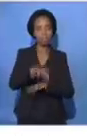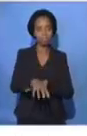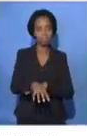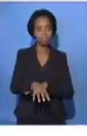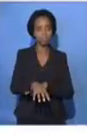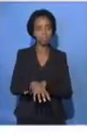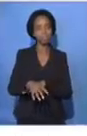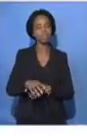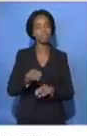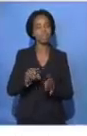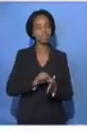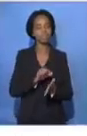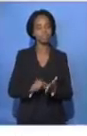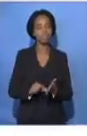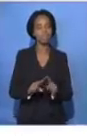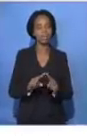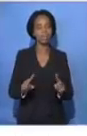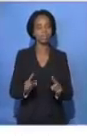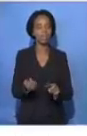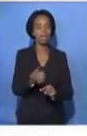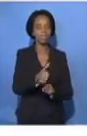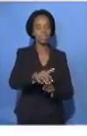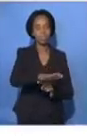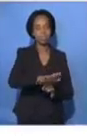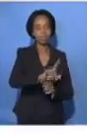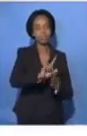others had separate boxes.